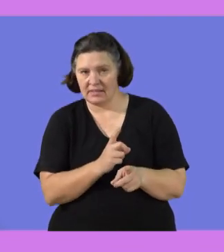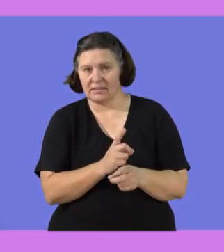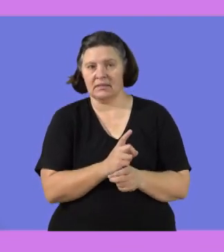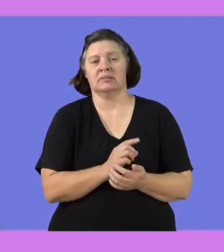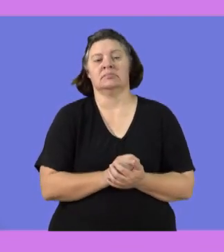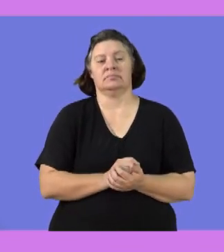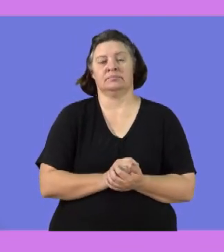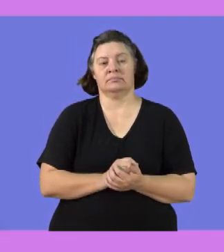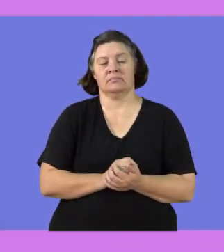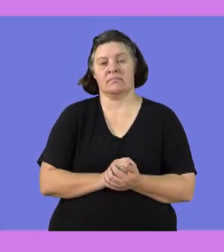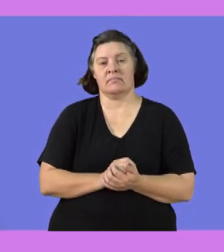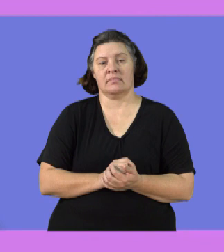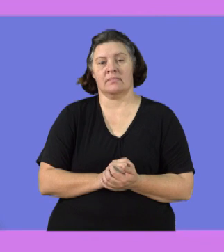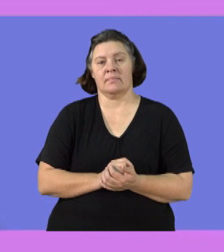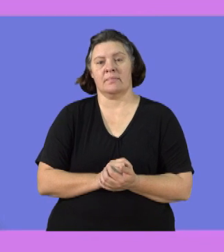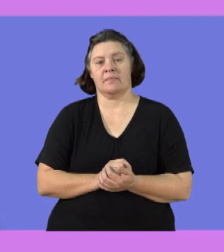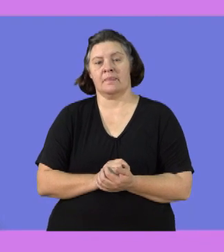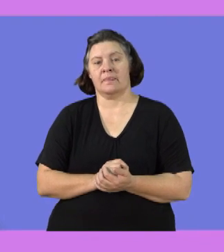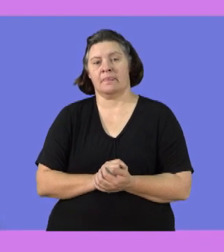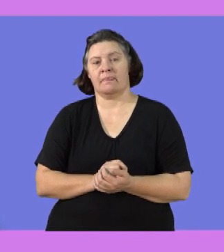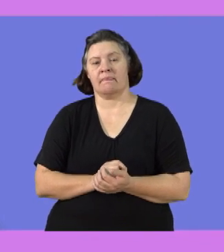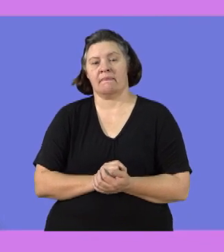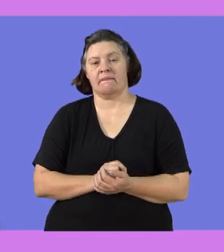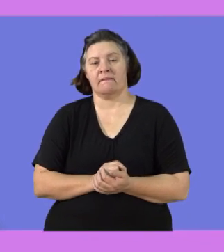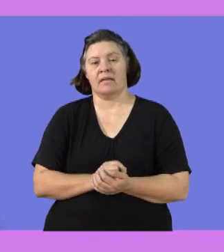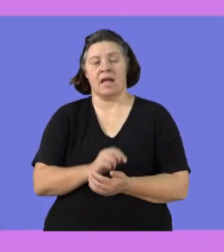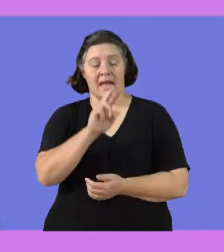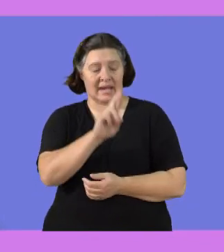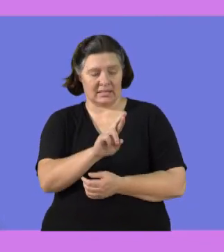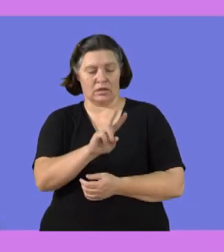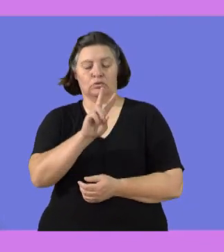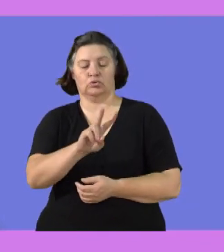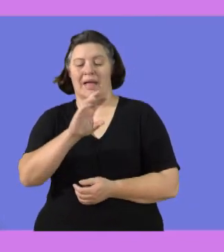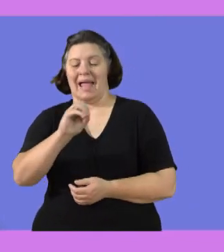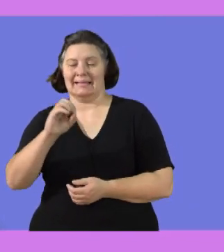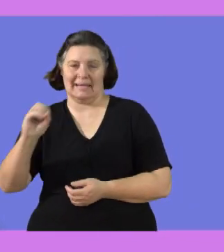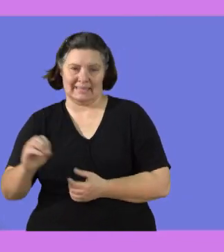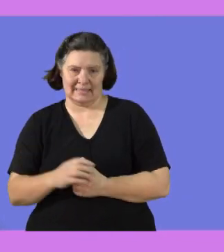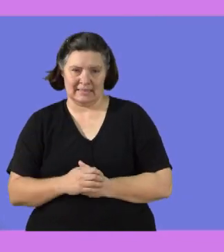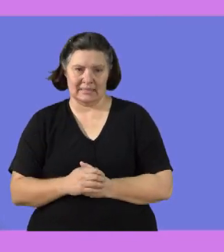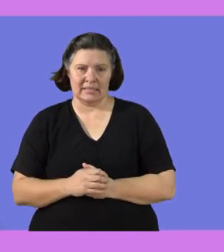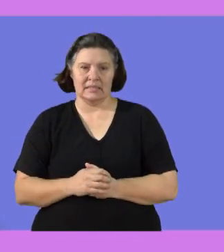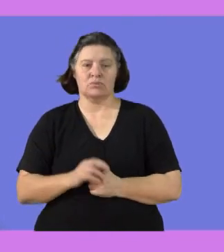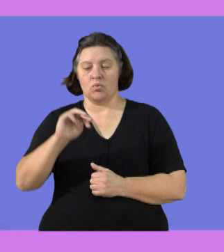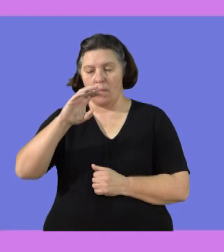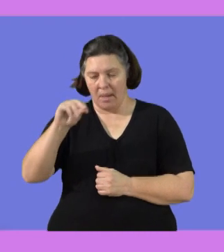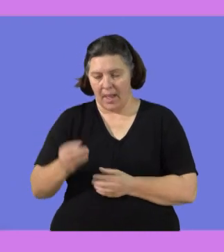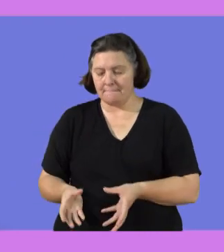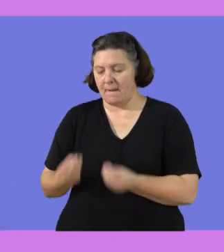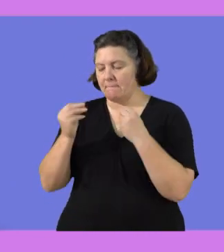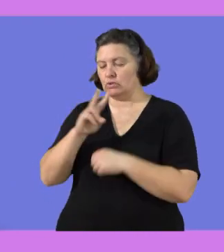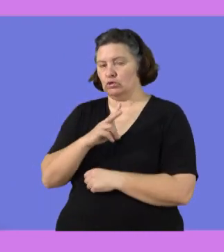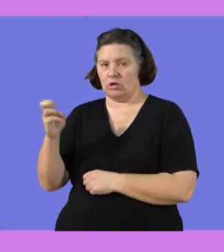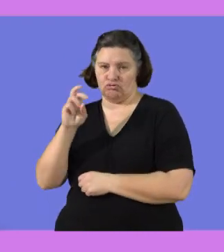350. And the answer we get is 200 rand. So Noma will then get 200